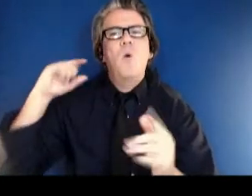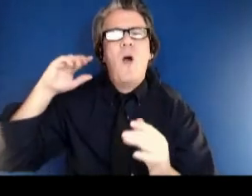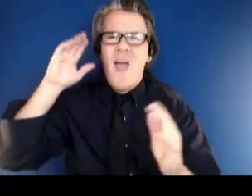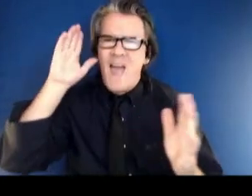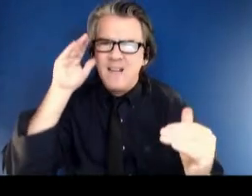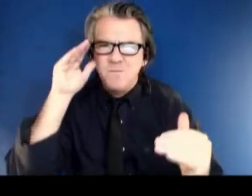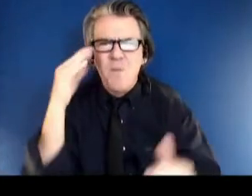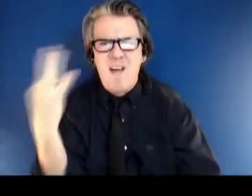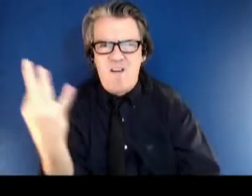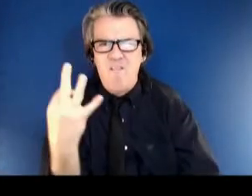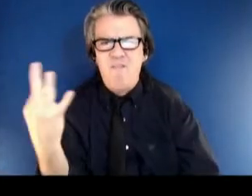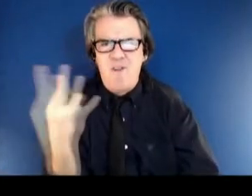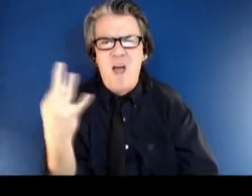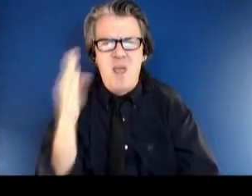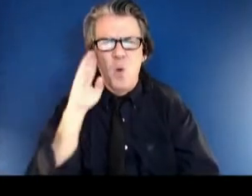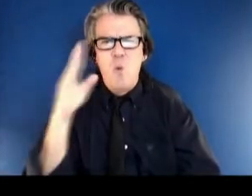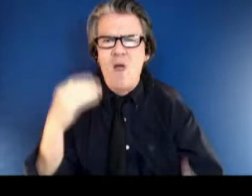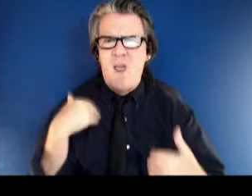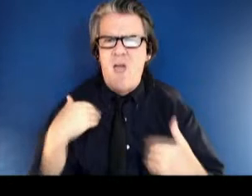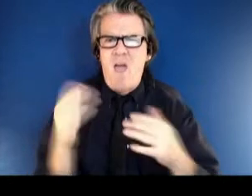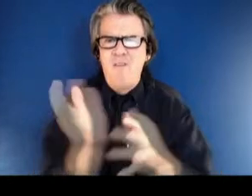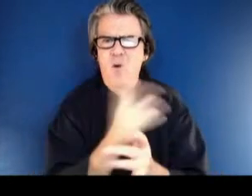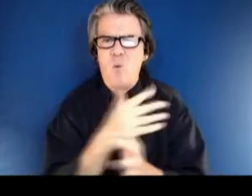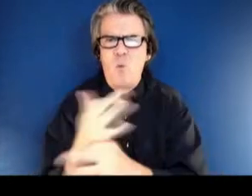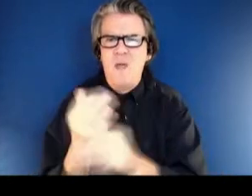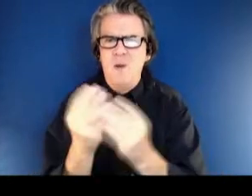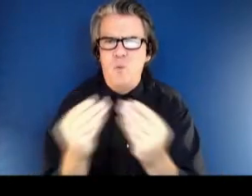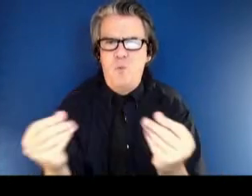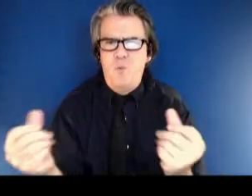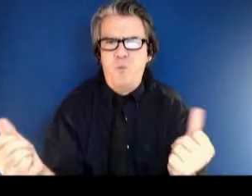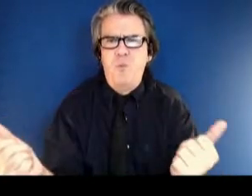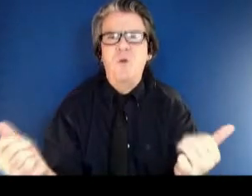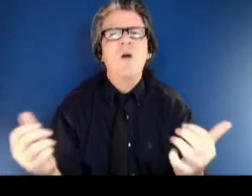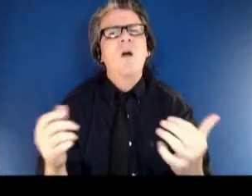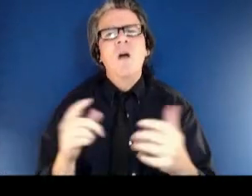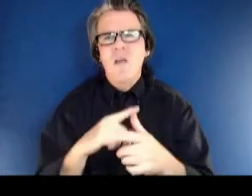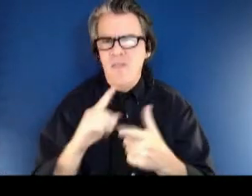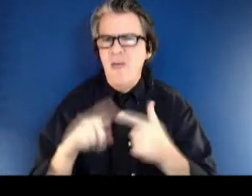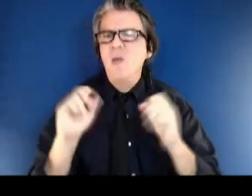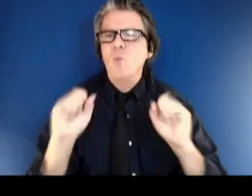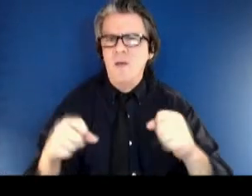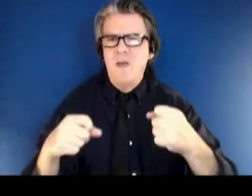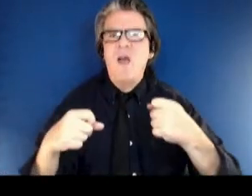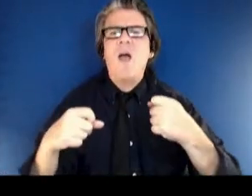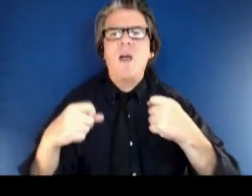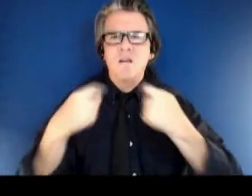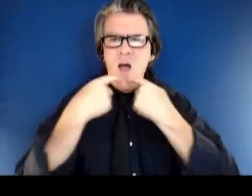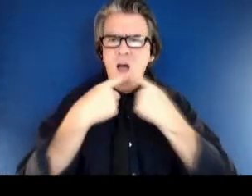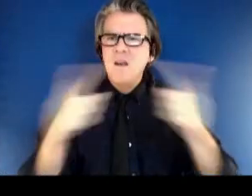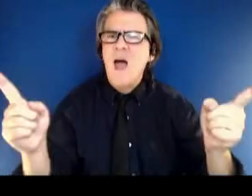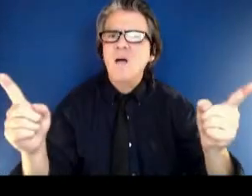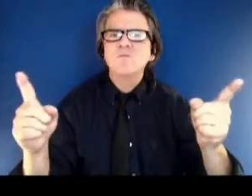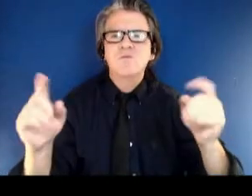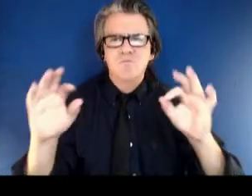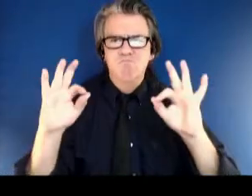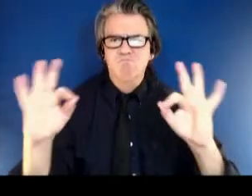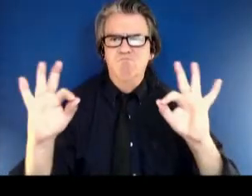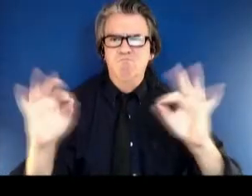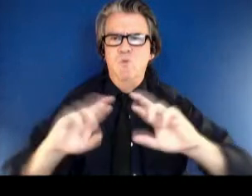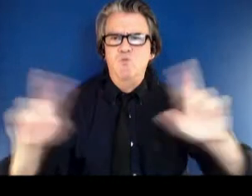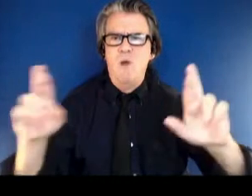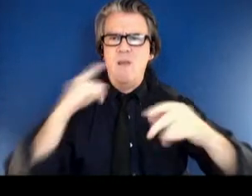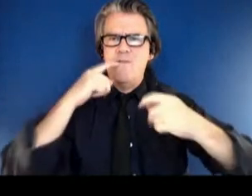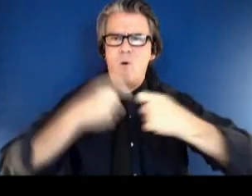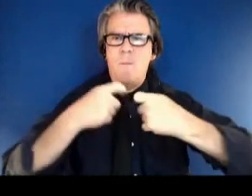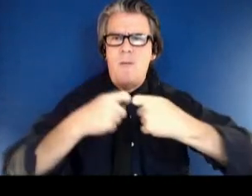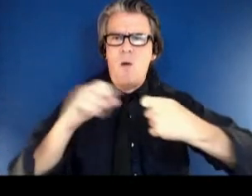weather all clear and begin restoration activities for most areas. And then before that time, we will be utilizing,